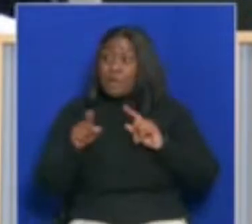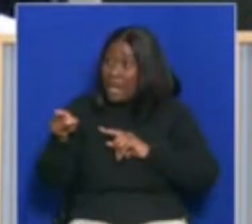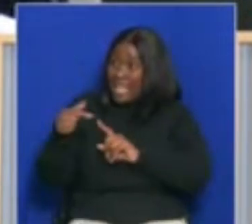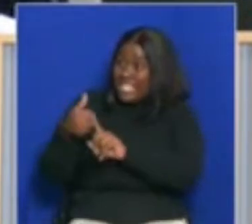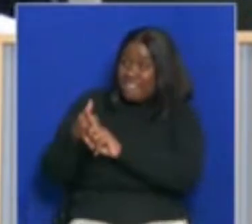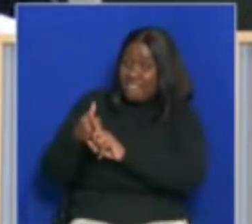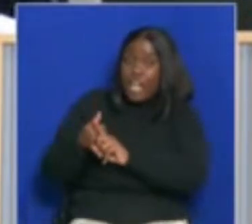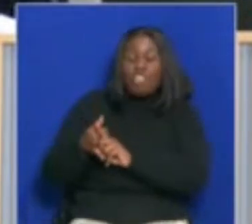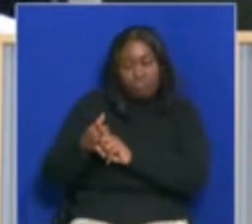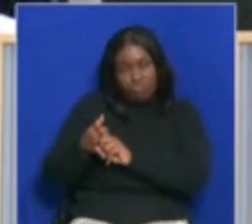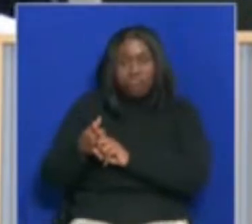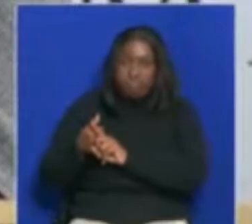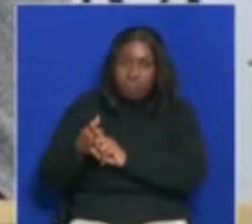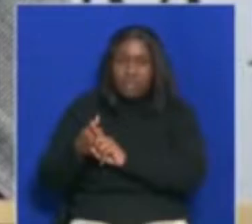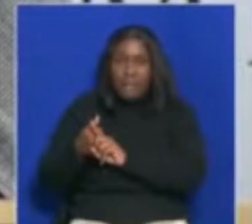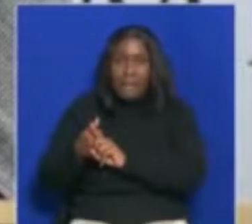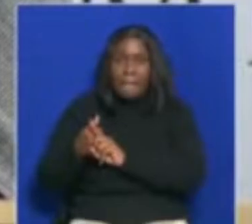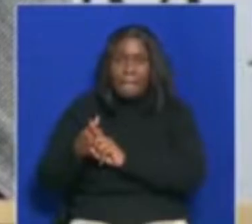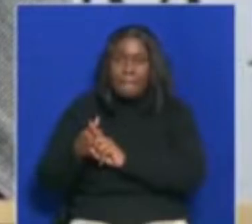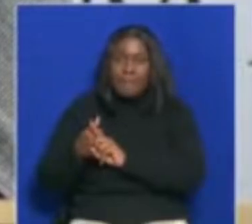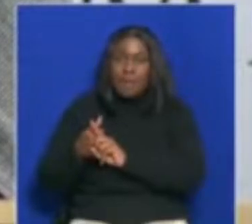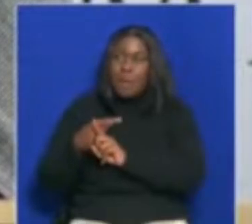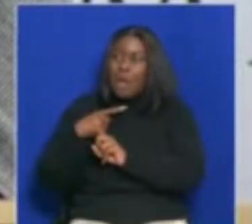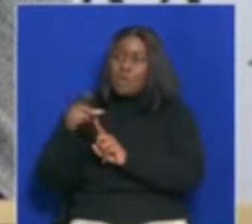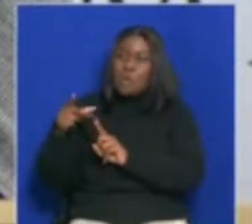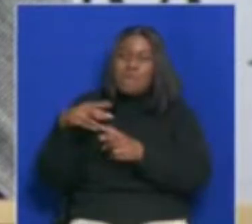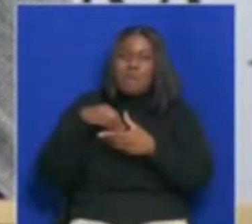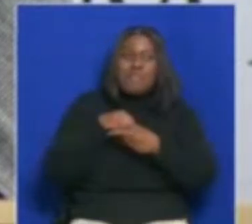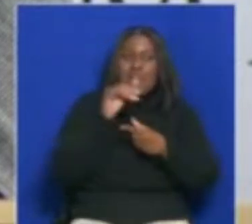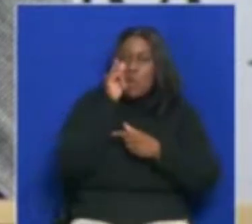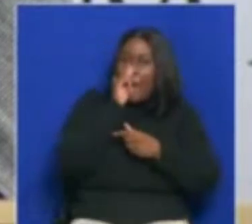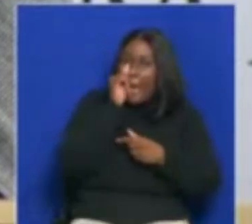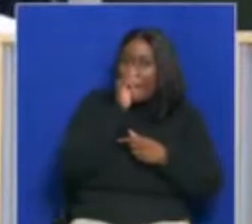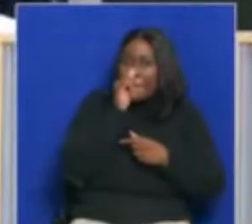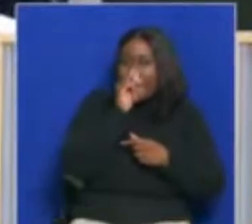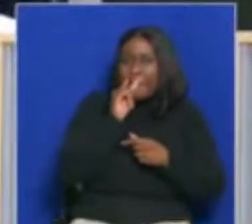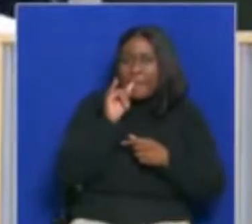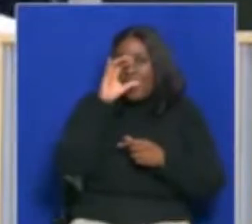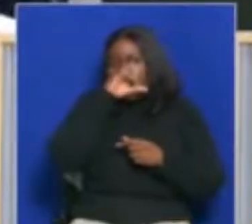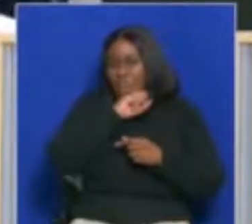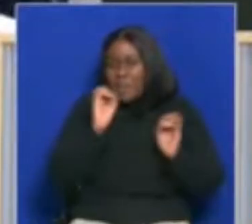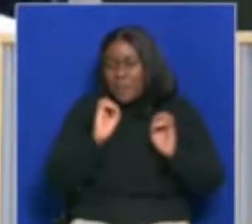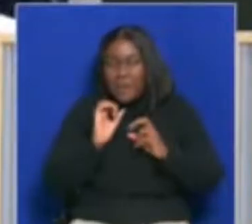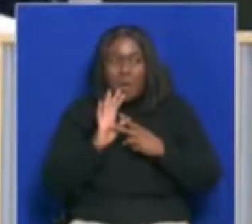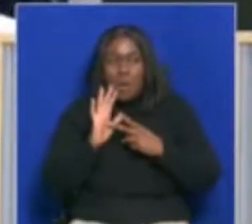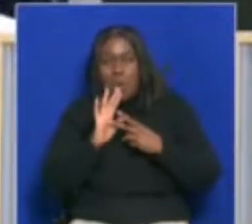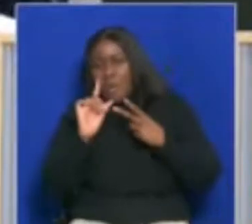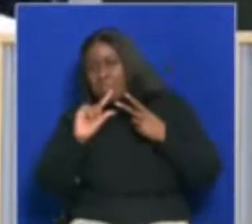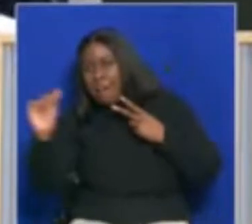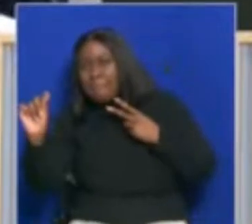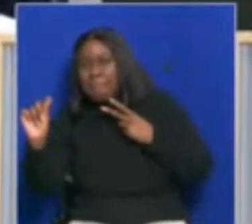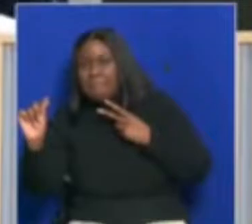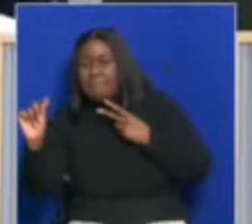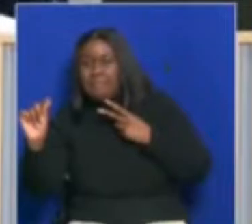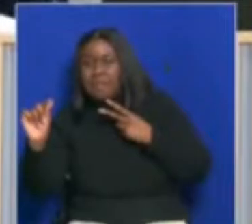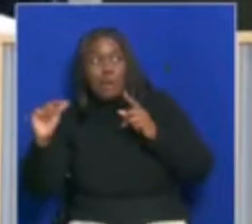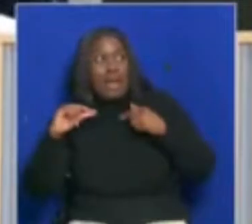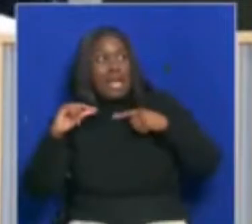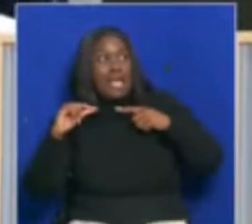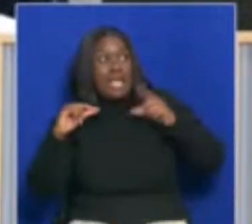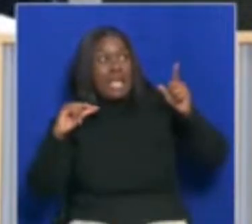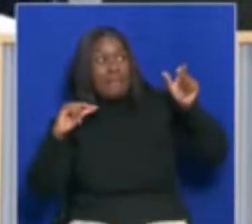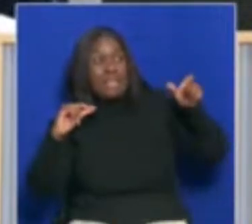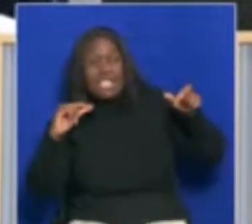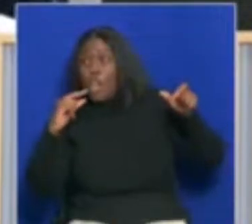not suspected of any criminality, you've not run away from anybody, you are in your house and you